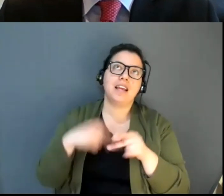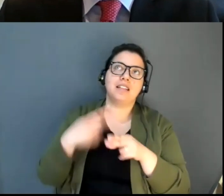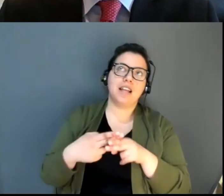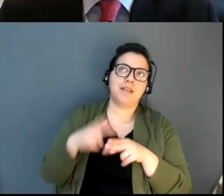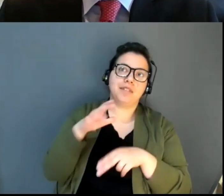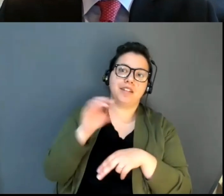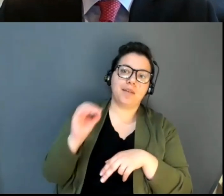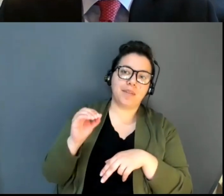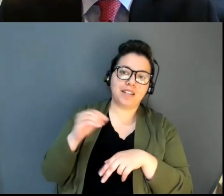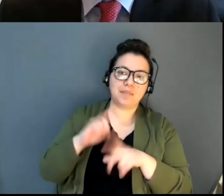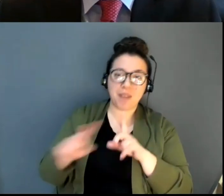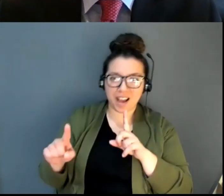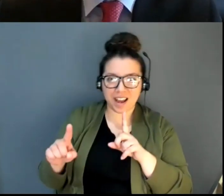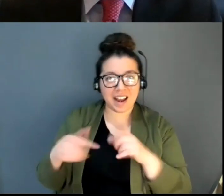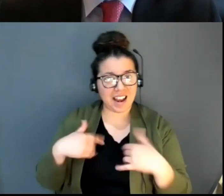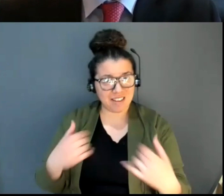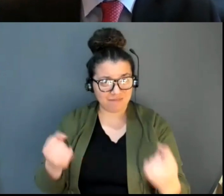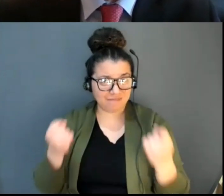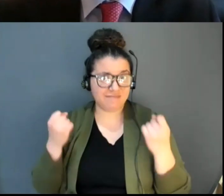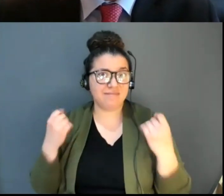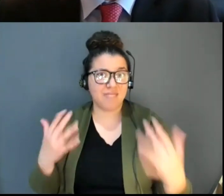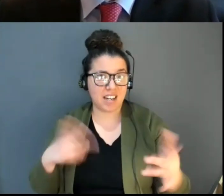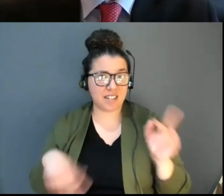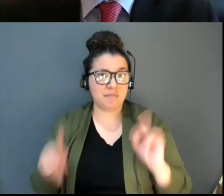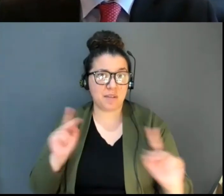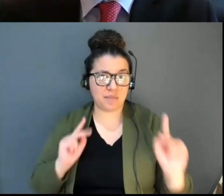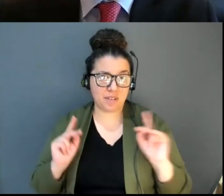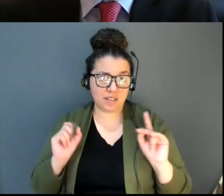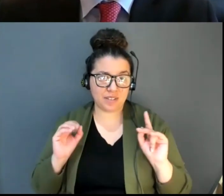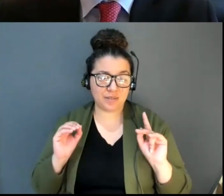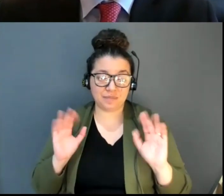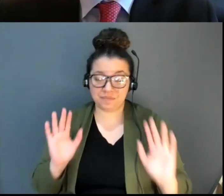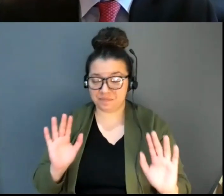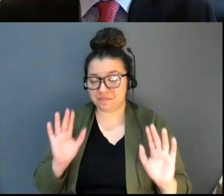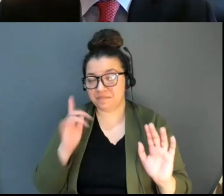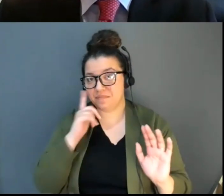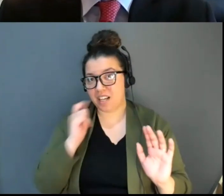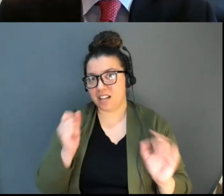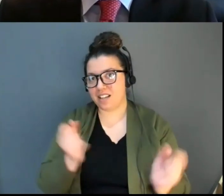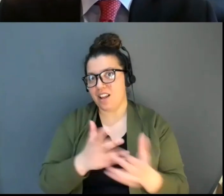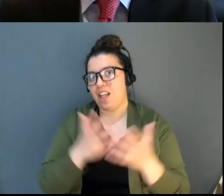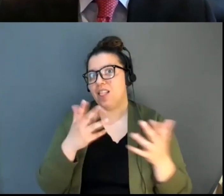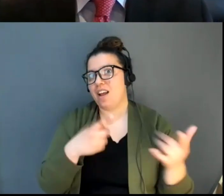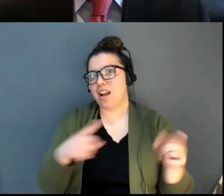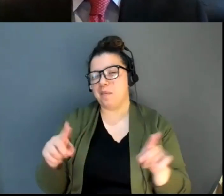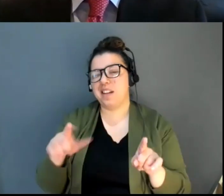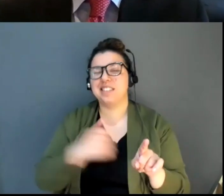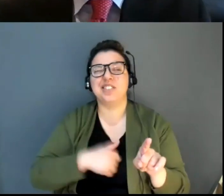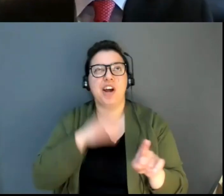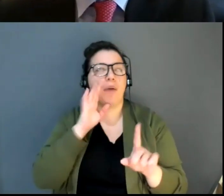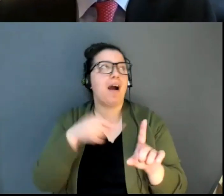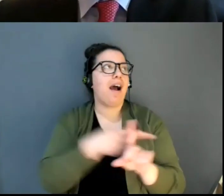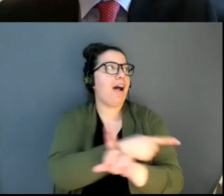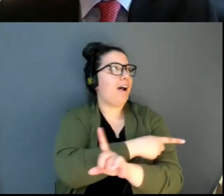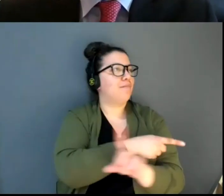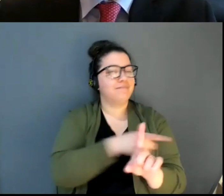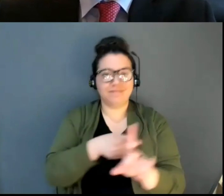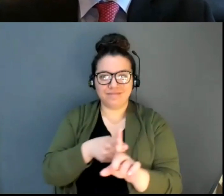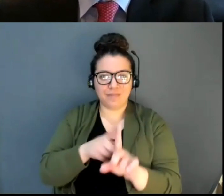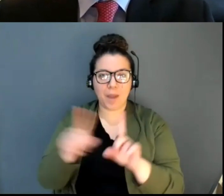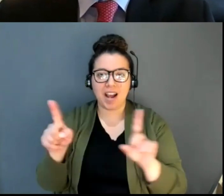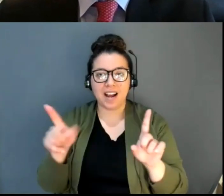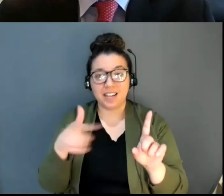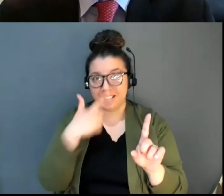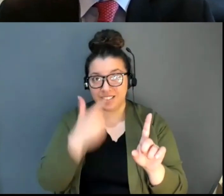that I'm subpoenaing, but there's a lot of people because there's a lot of stuff going on. I'm sorry, I'll get off of that, but No, it that's can be great. interesting.